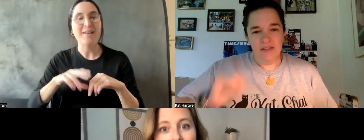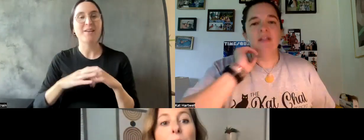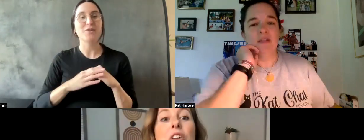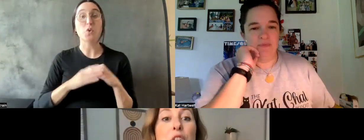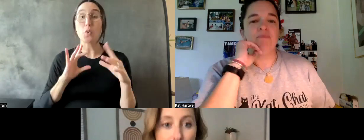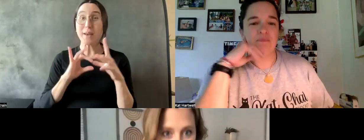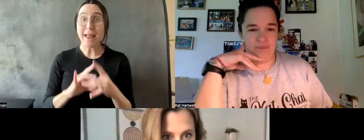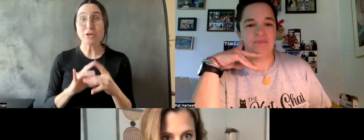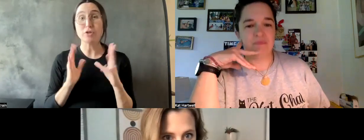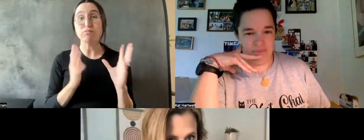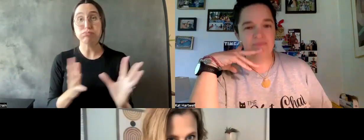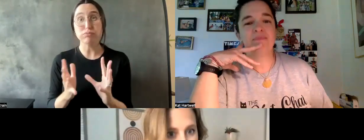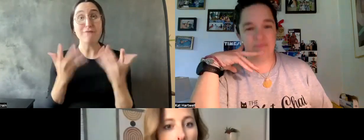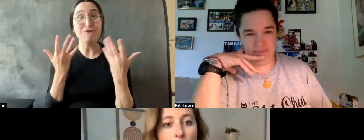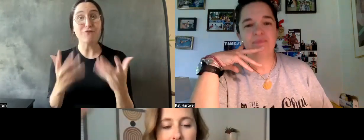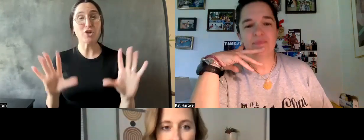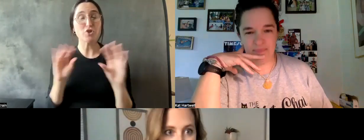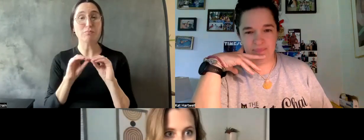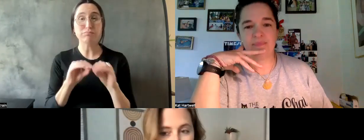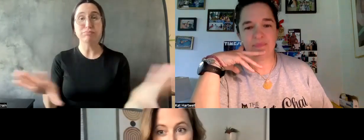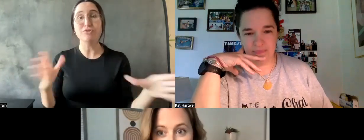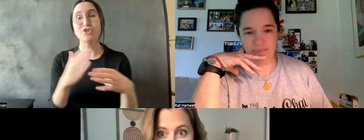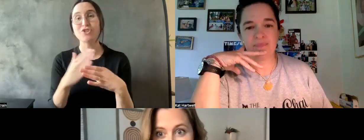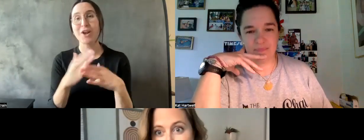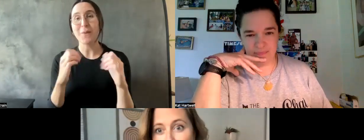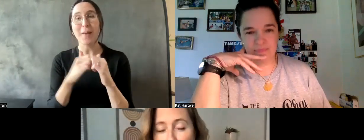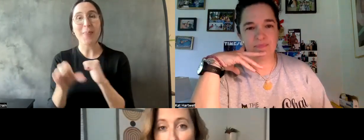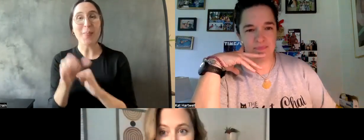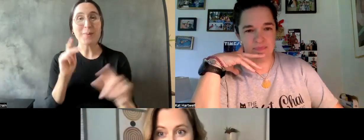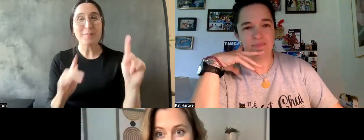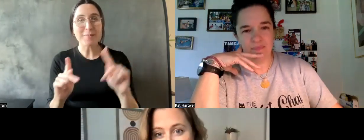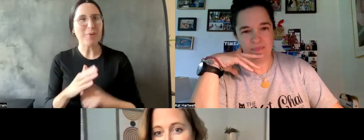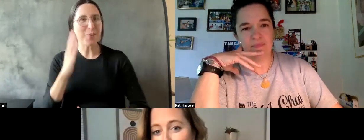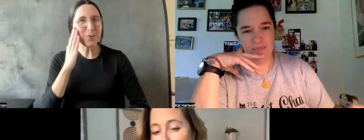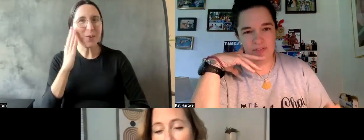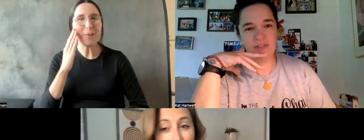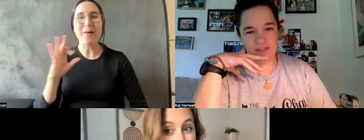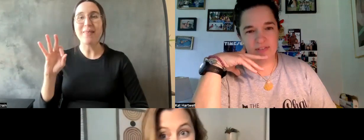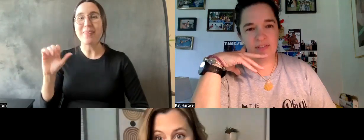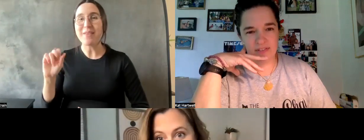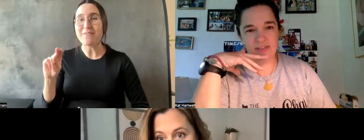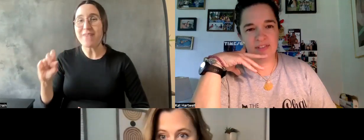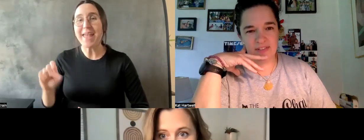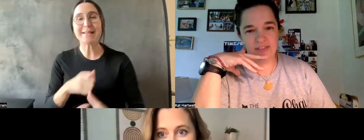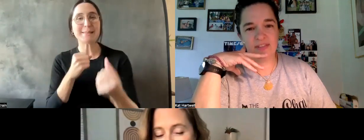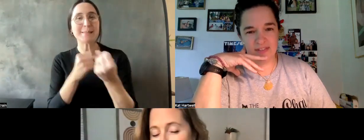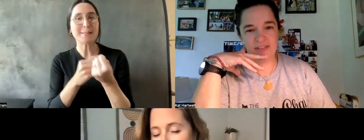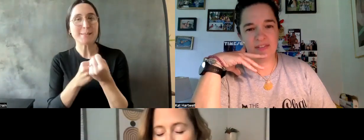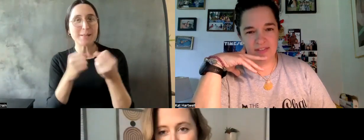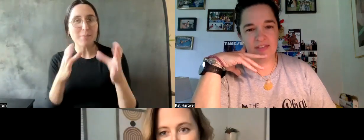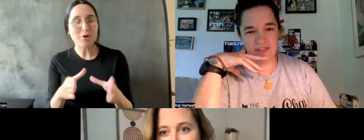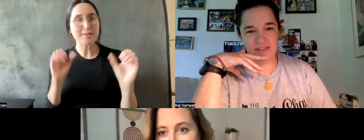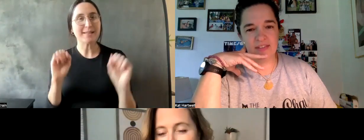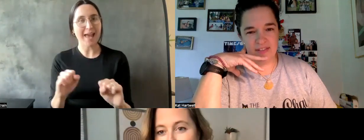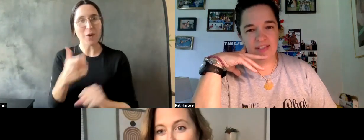that with other people, right? It's always about the fans and the product that you put out so that they can see a side